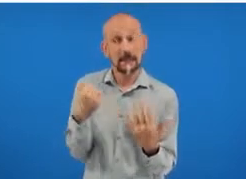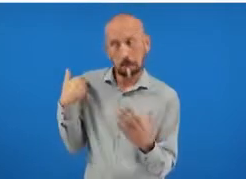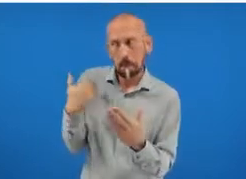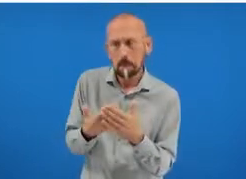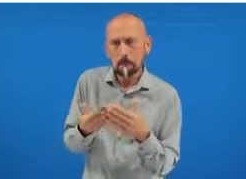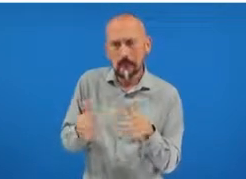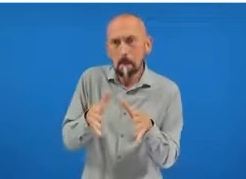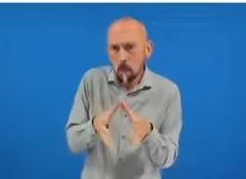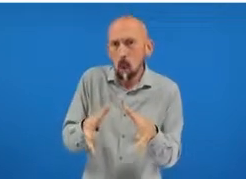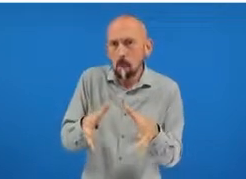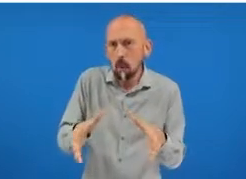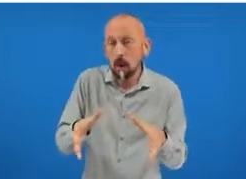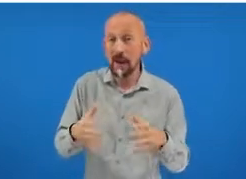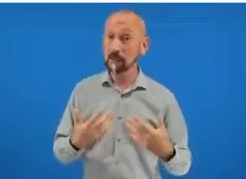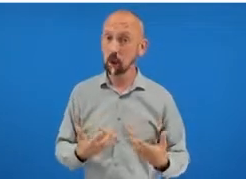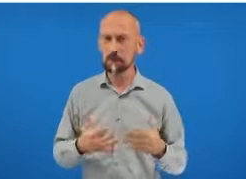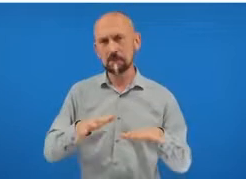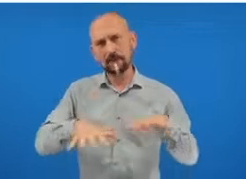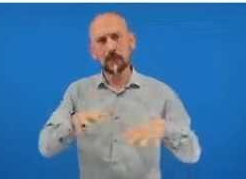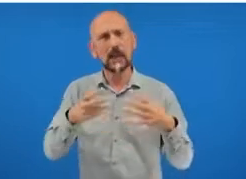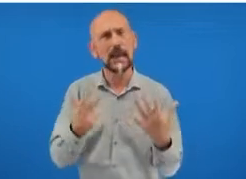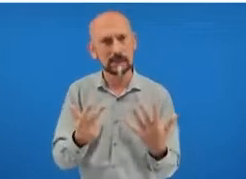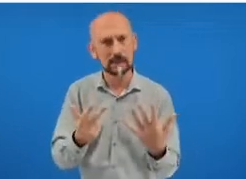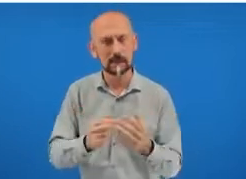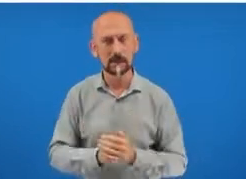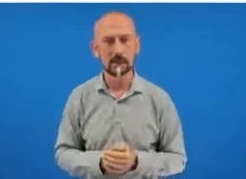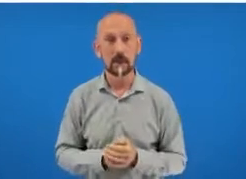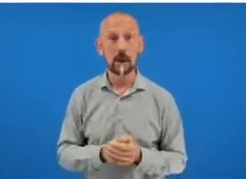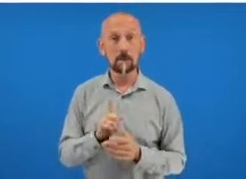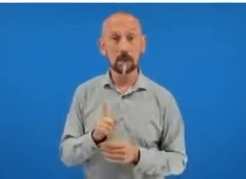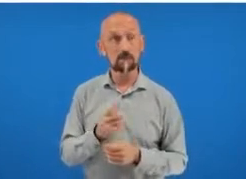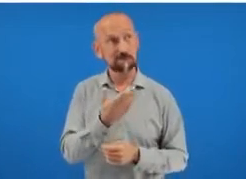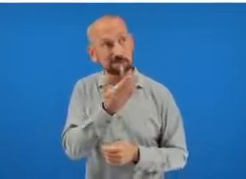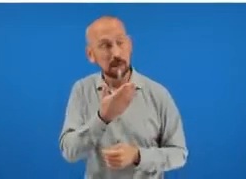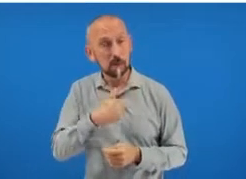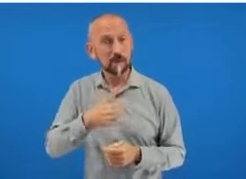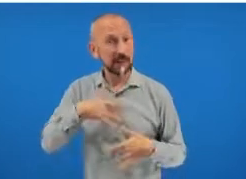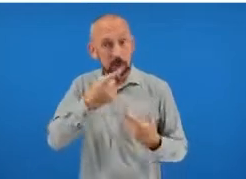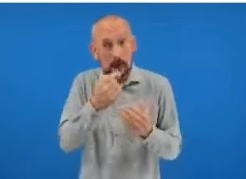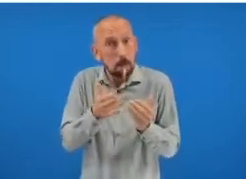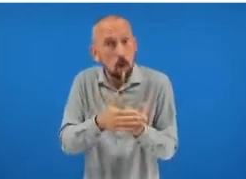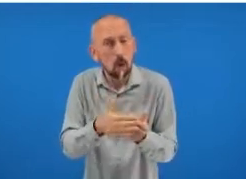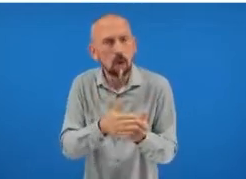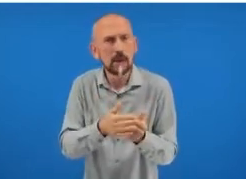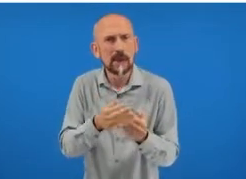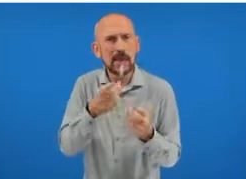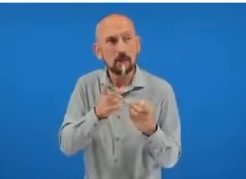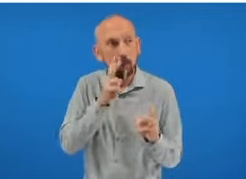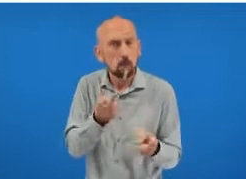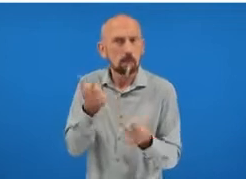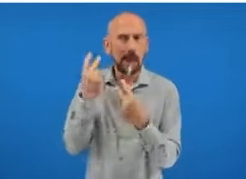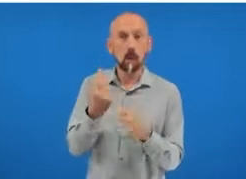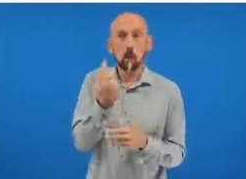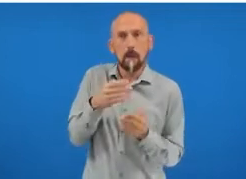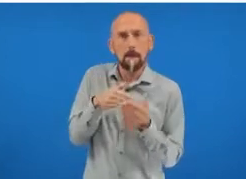go further with that. And you see this from an analysis of the last 1 million patients treated in IAPT. And this